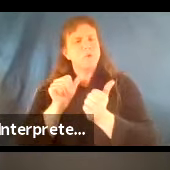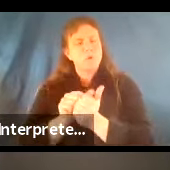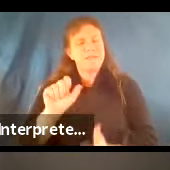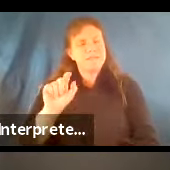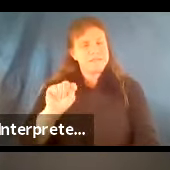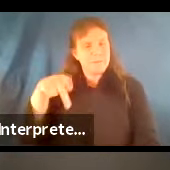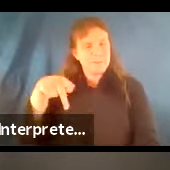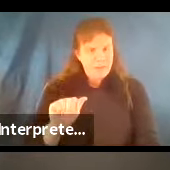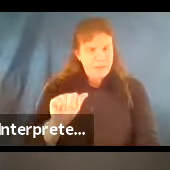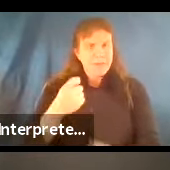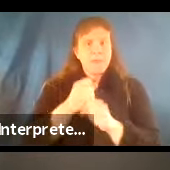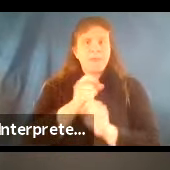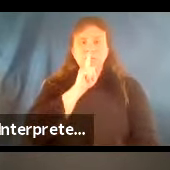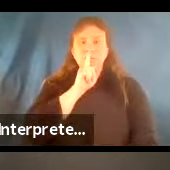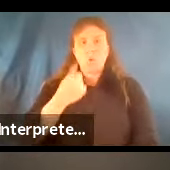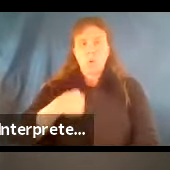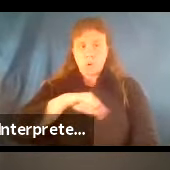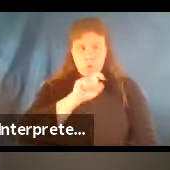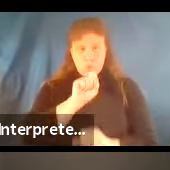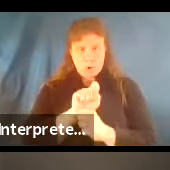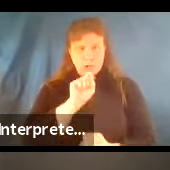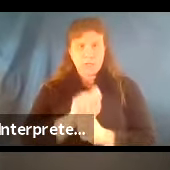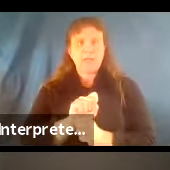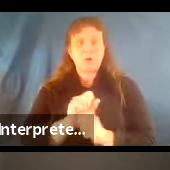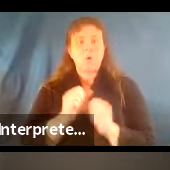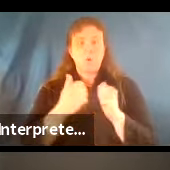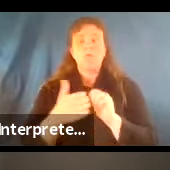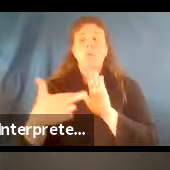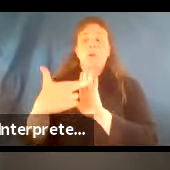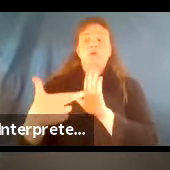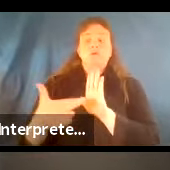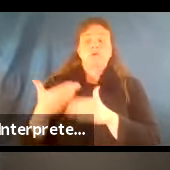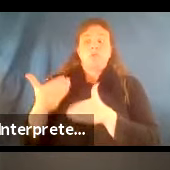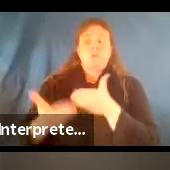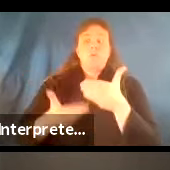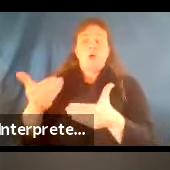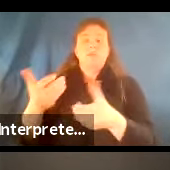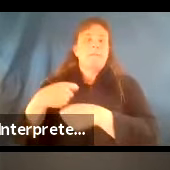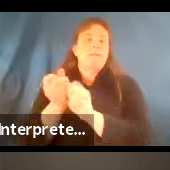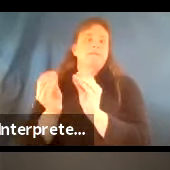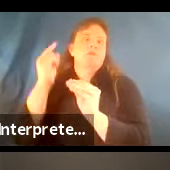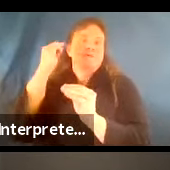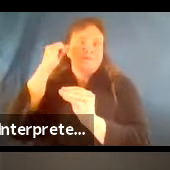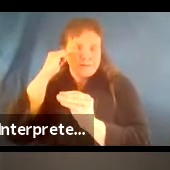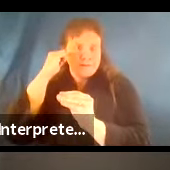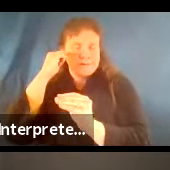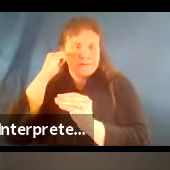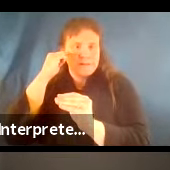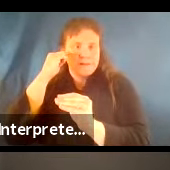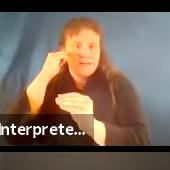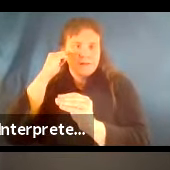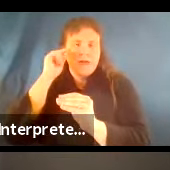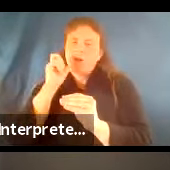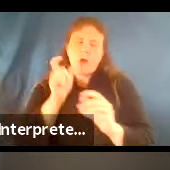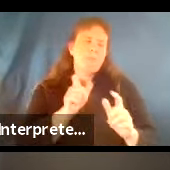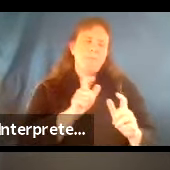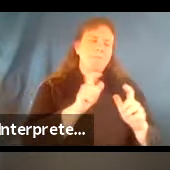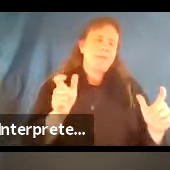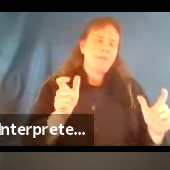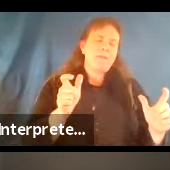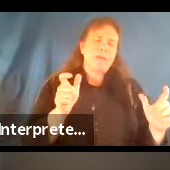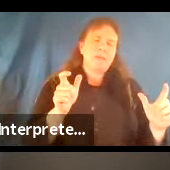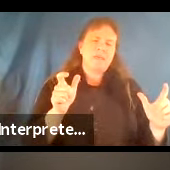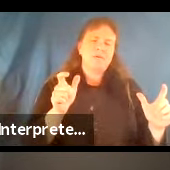and making sure that we're working together on a registration process that makes sense outside of those huge mass vaccination events is going